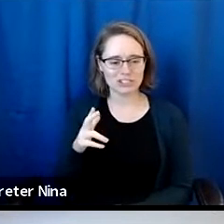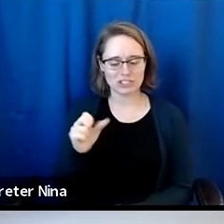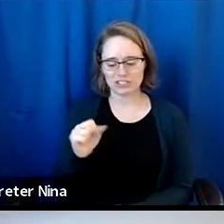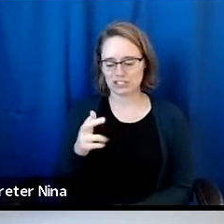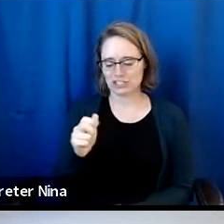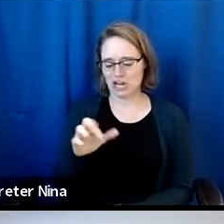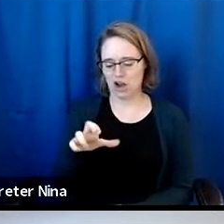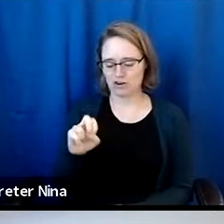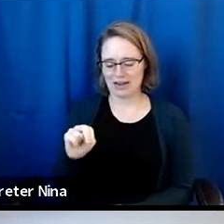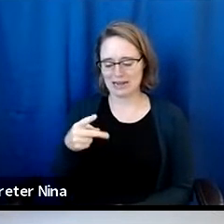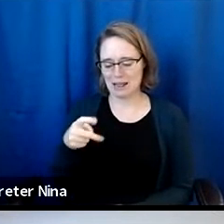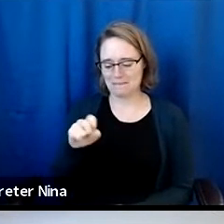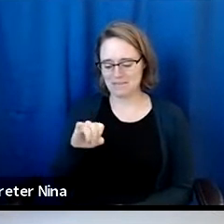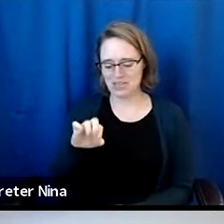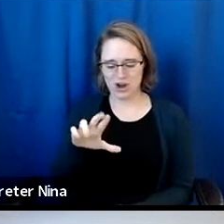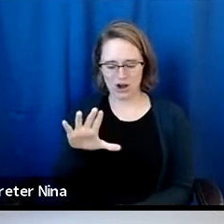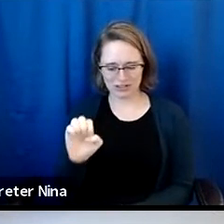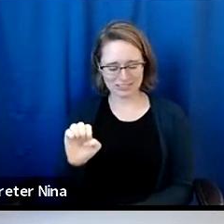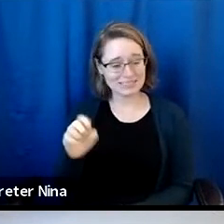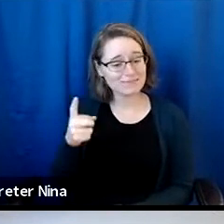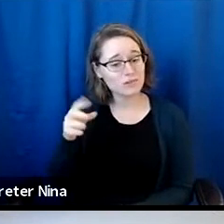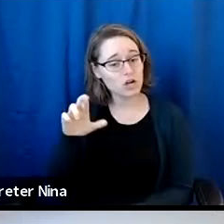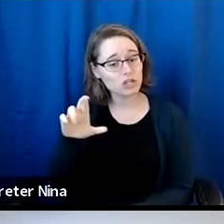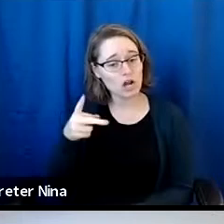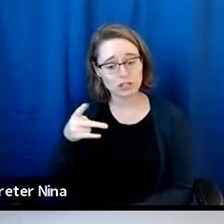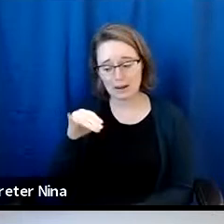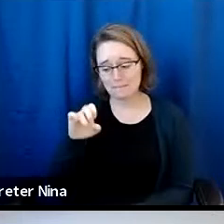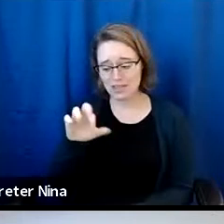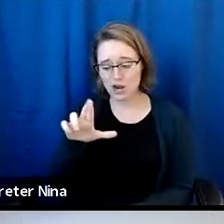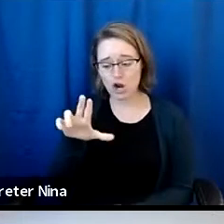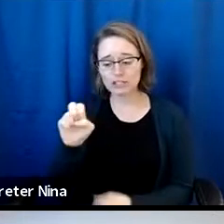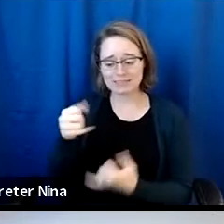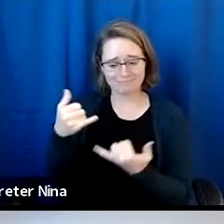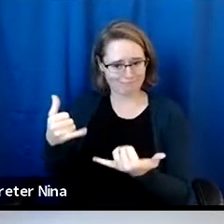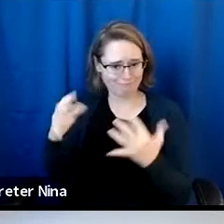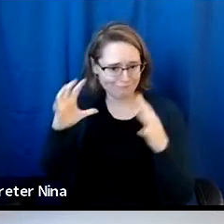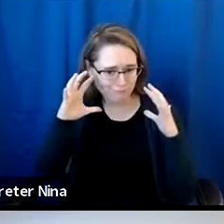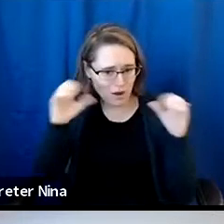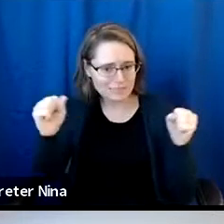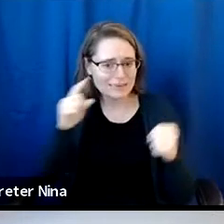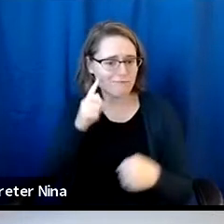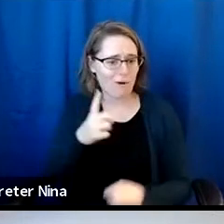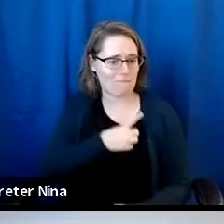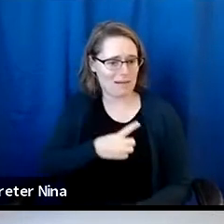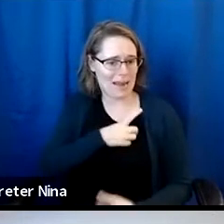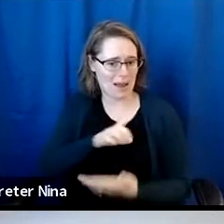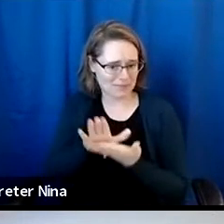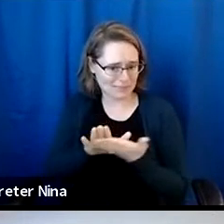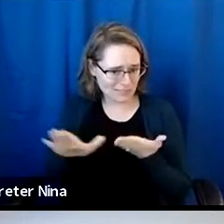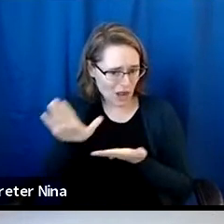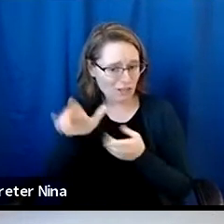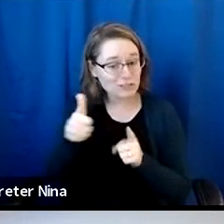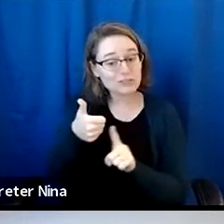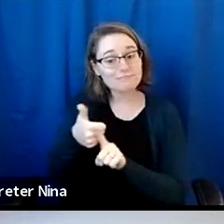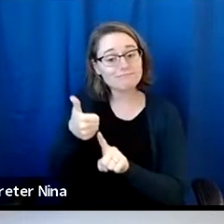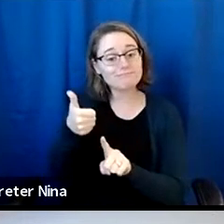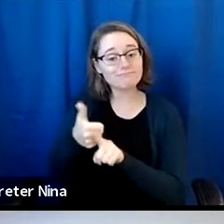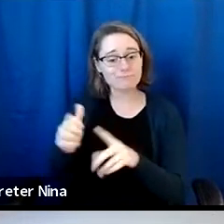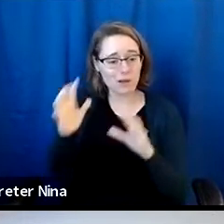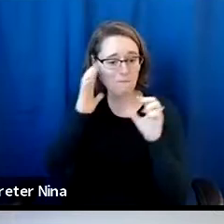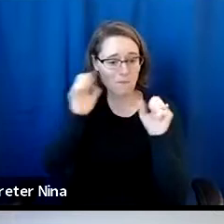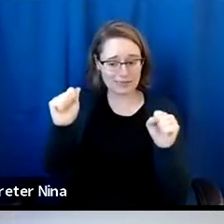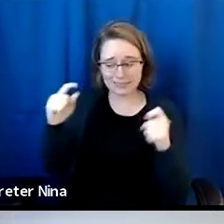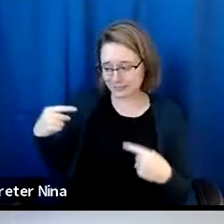Pierce. Dr. Pierce is currently the president for Minneapolis College, and she's been serving as